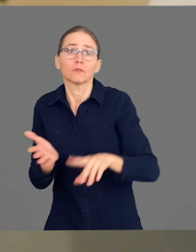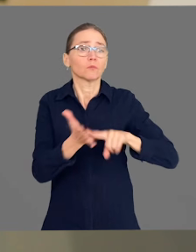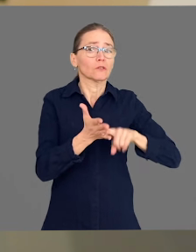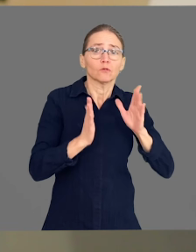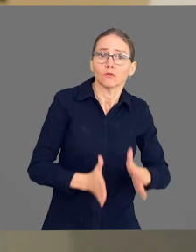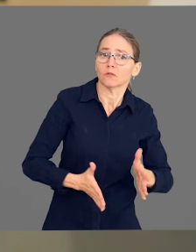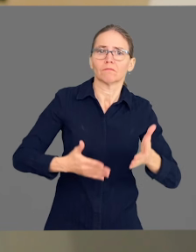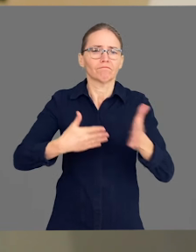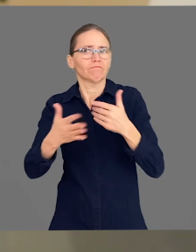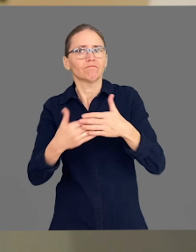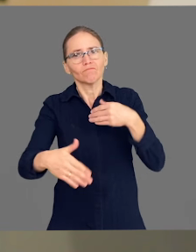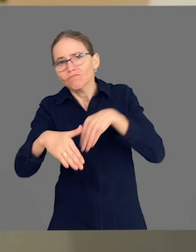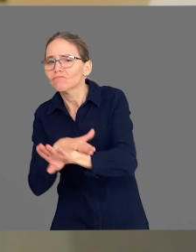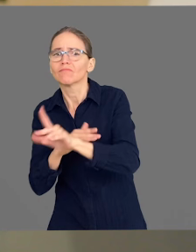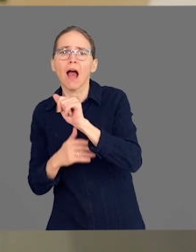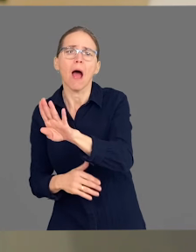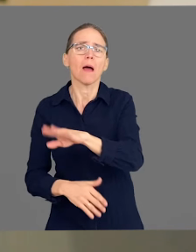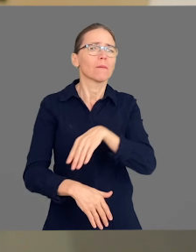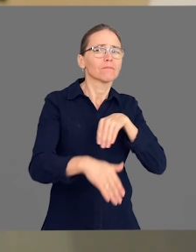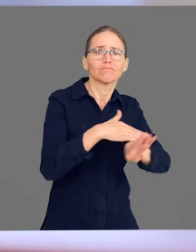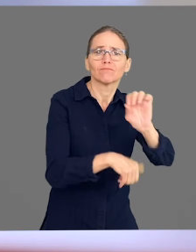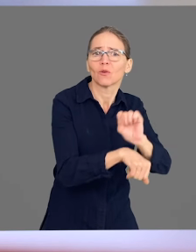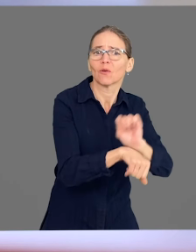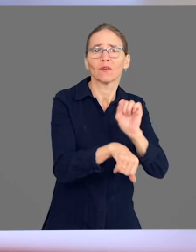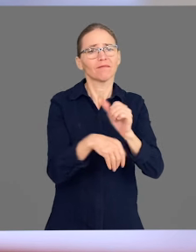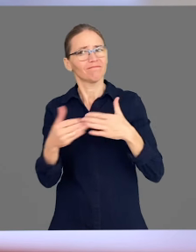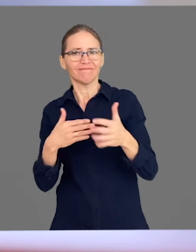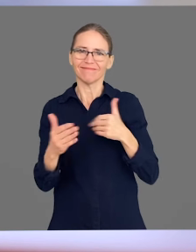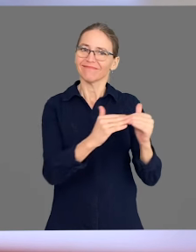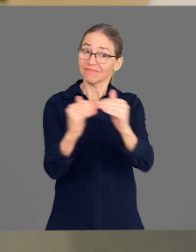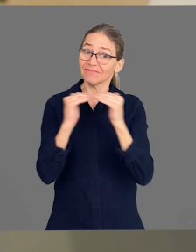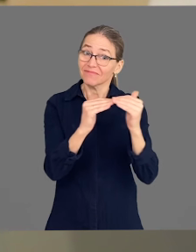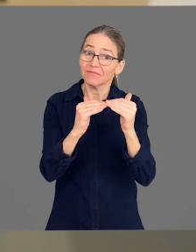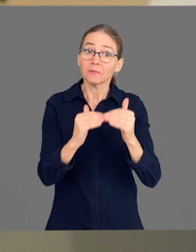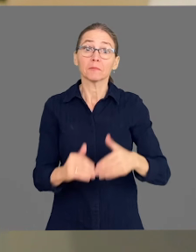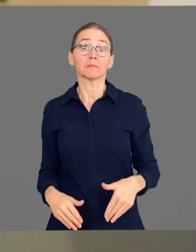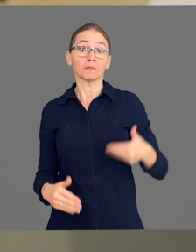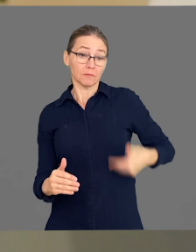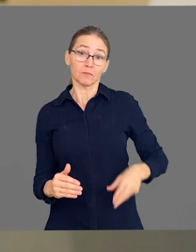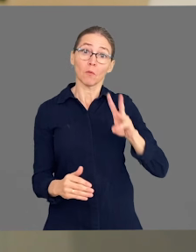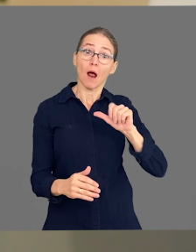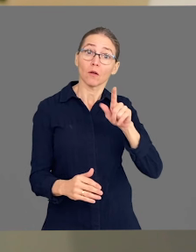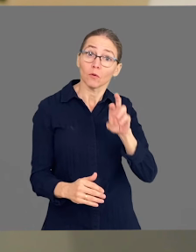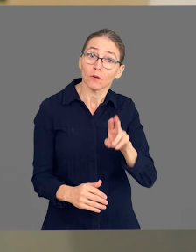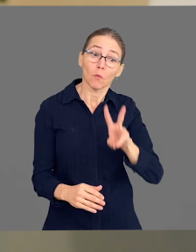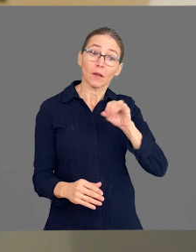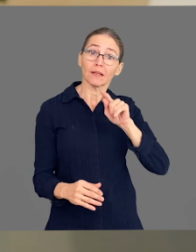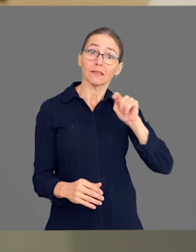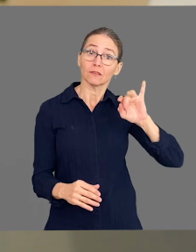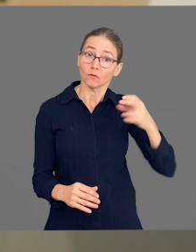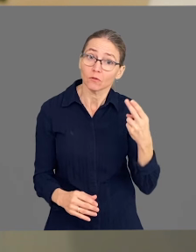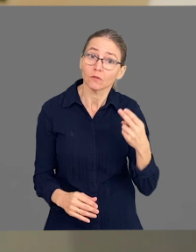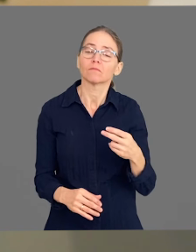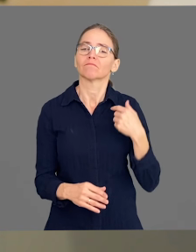student without disability playing any role. My name is Walter Wittich. I'm an assistant professor at the University of Montreal